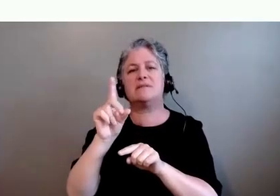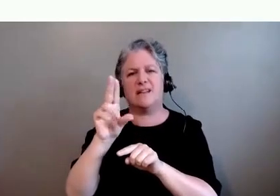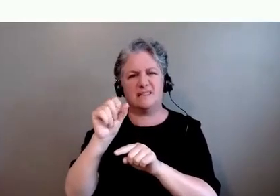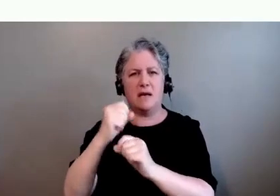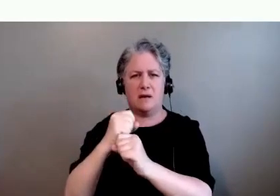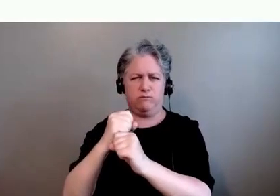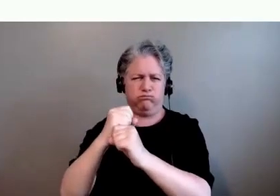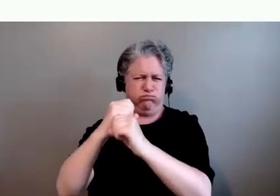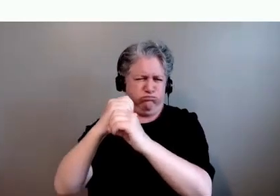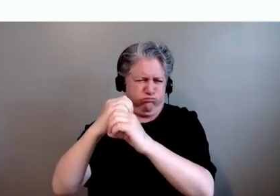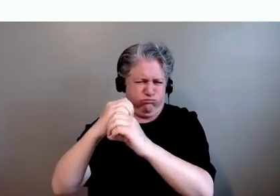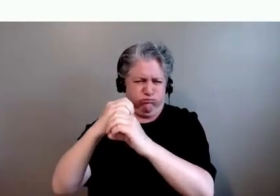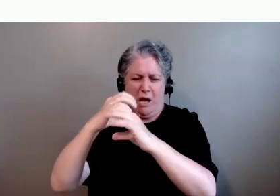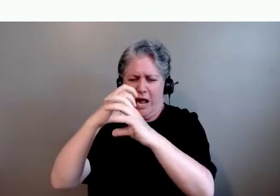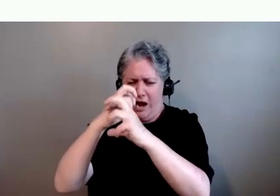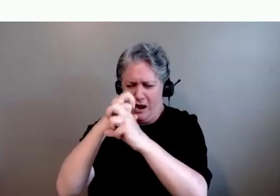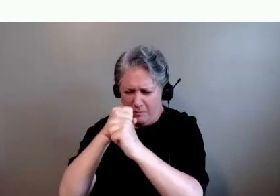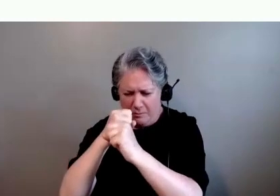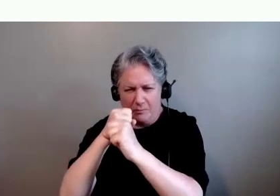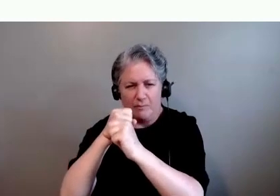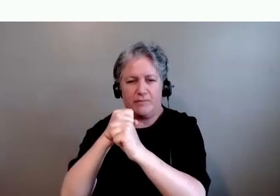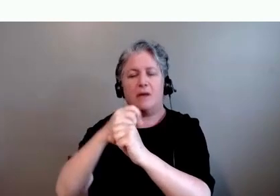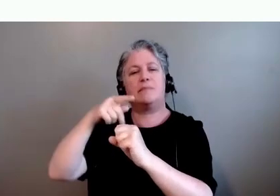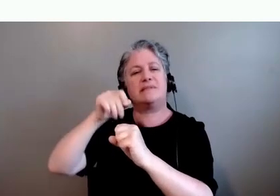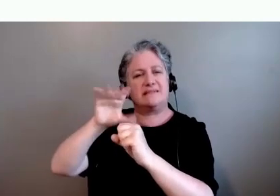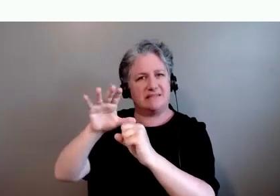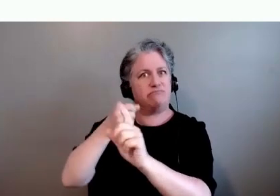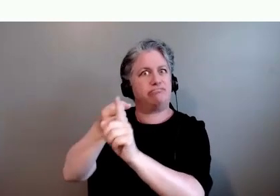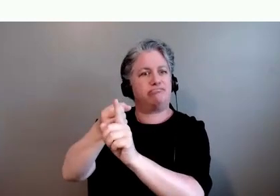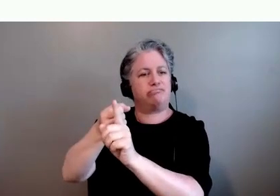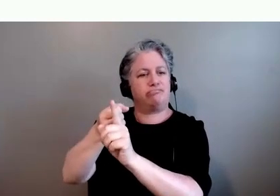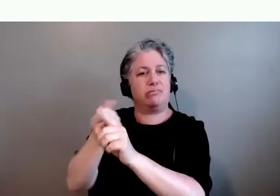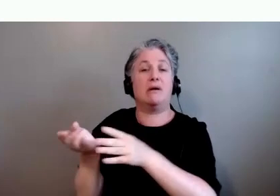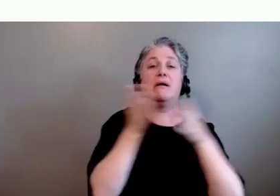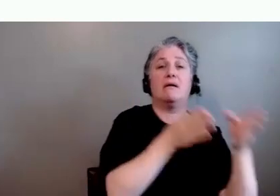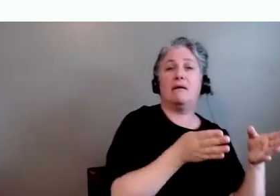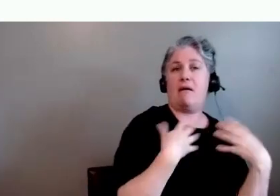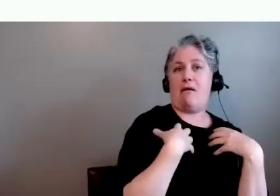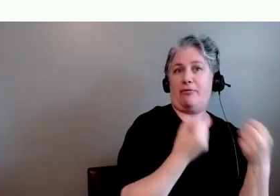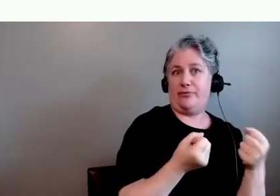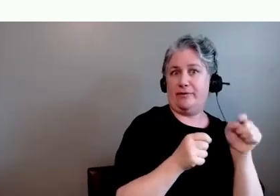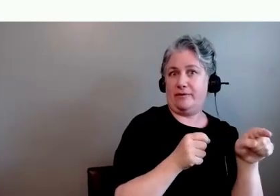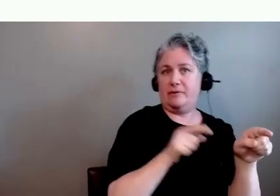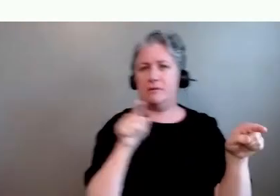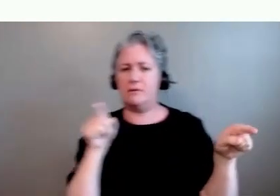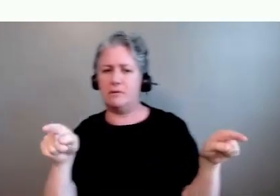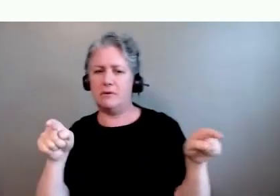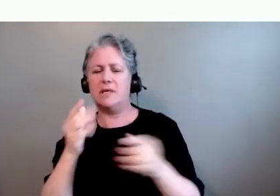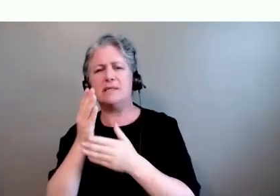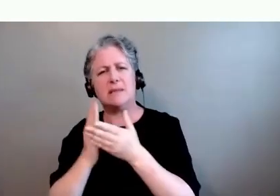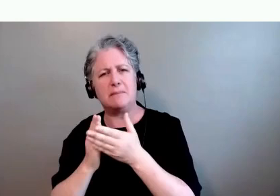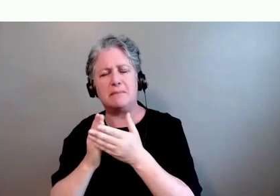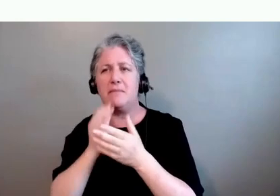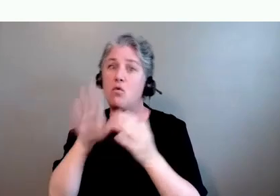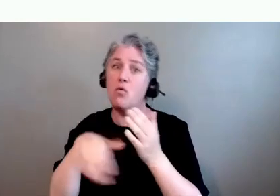is inflamed because they have got PSC. So you can see why some,